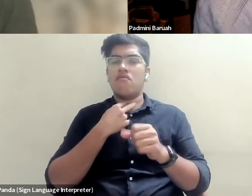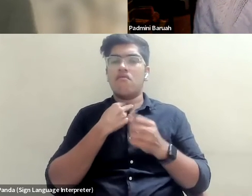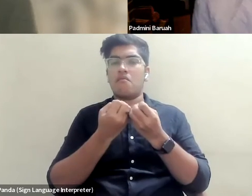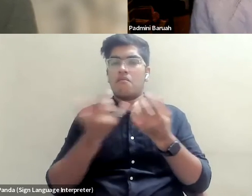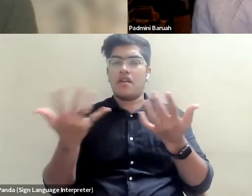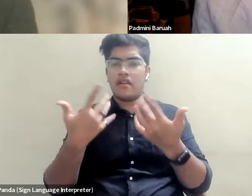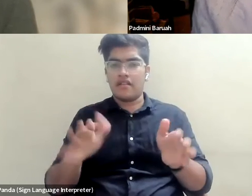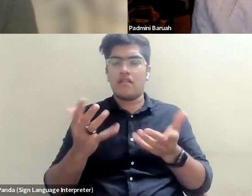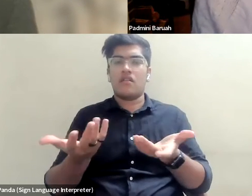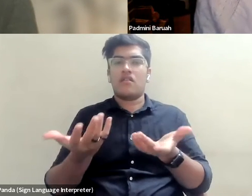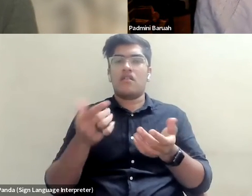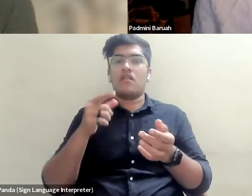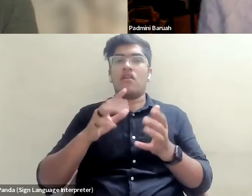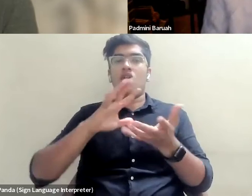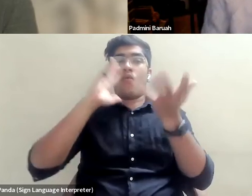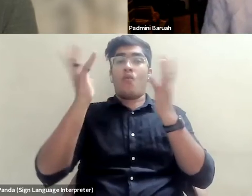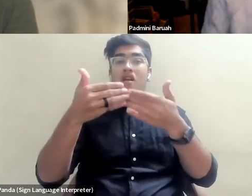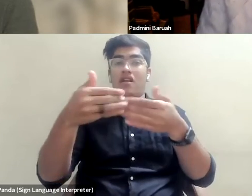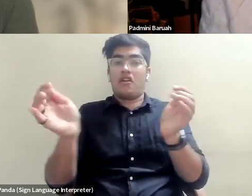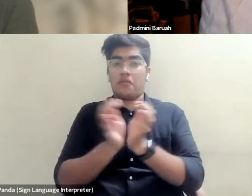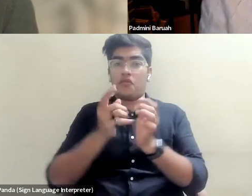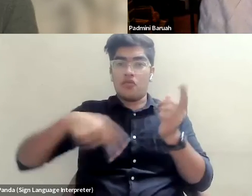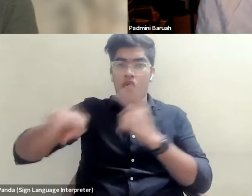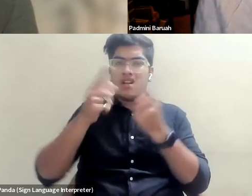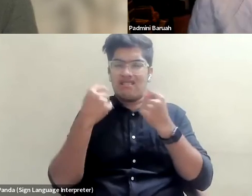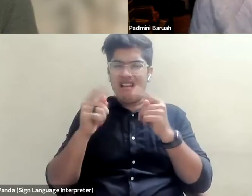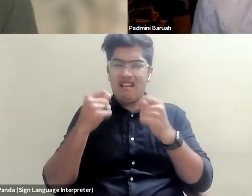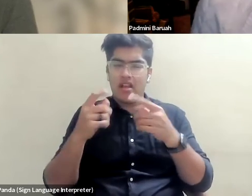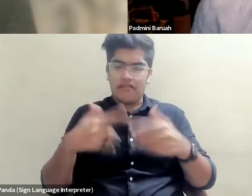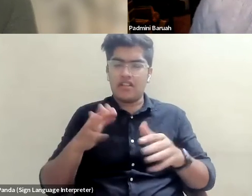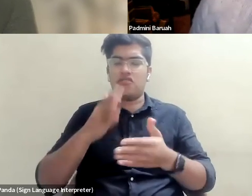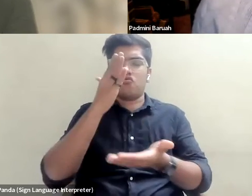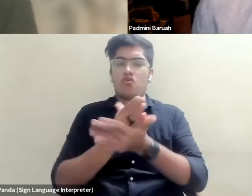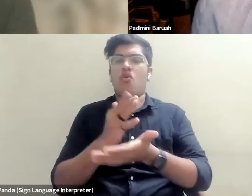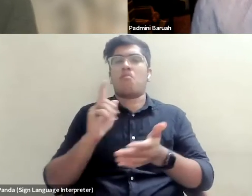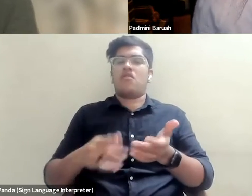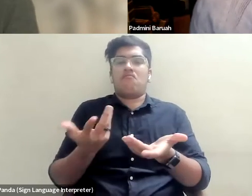I think the global community has been at least trying to prevent in many ways, though,